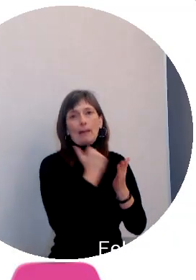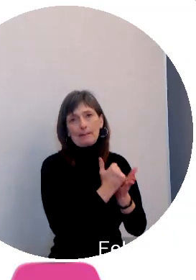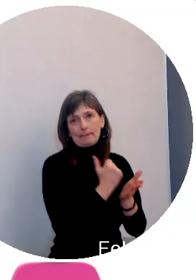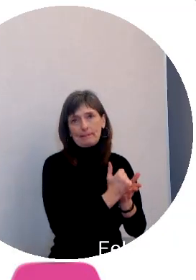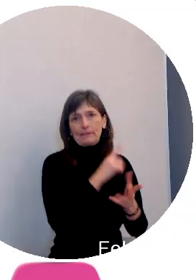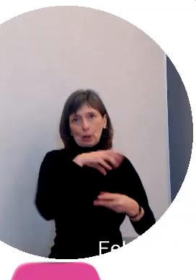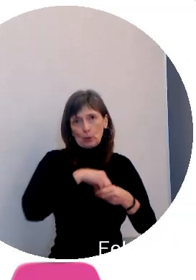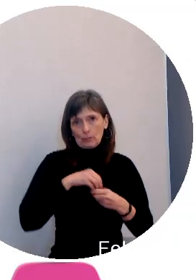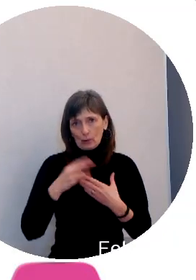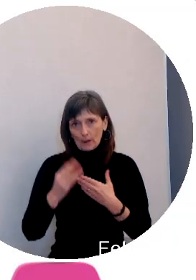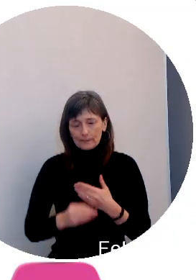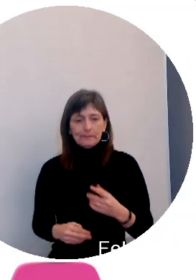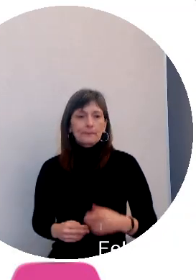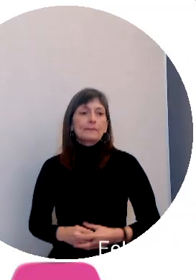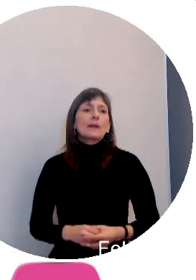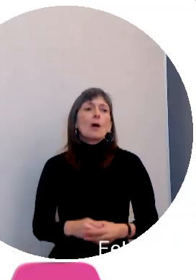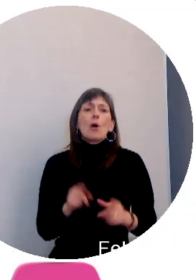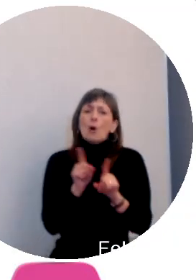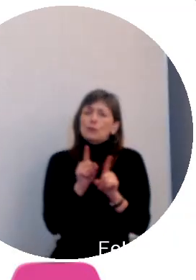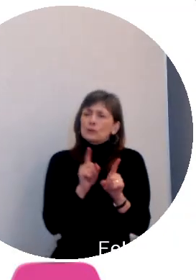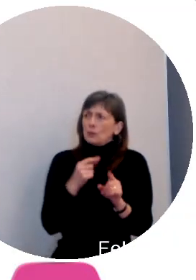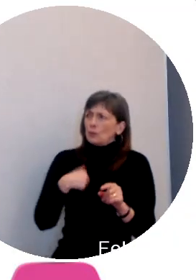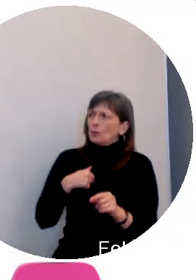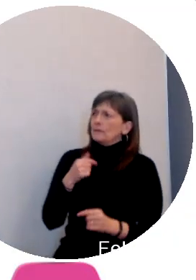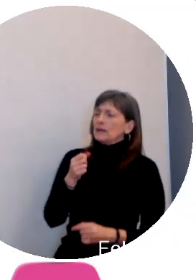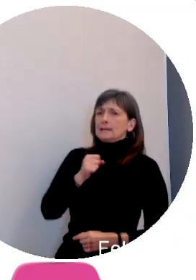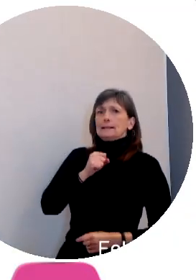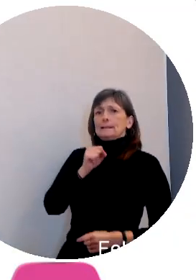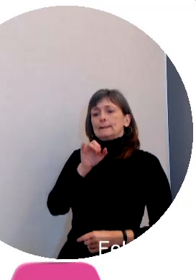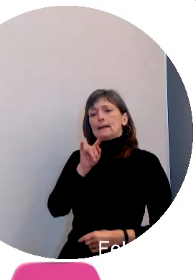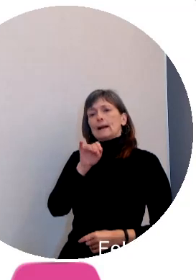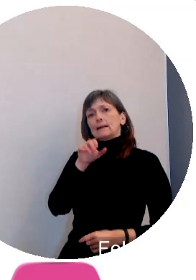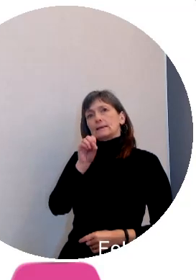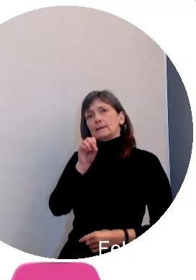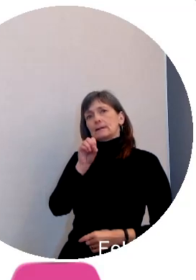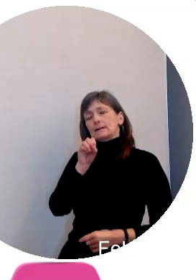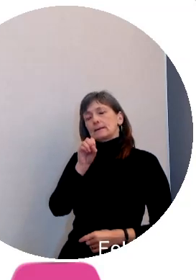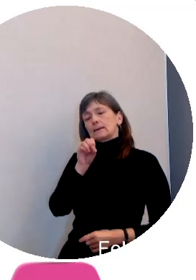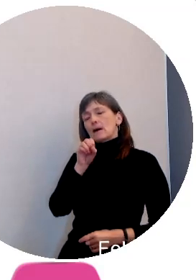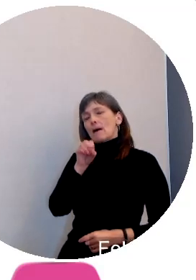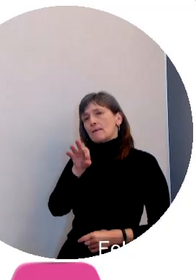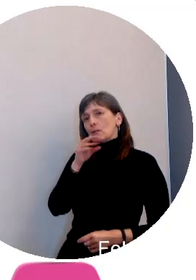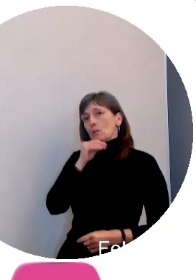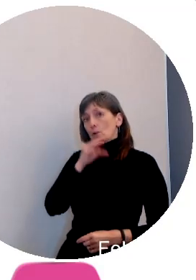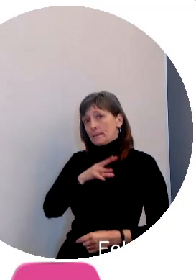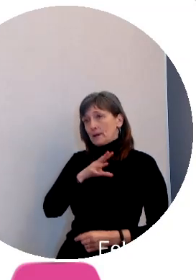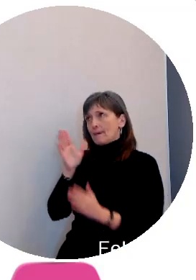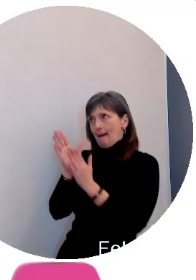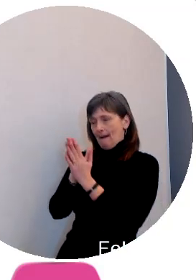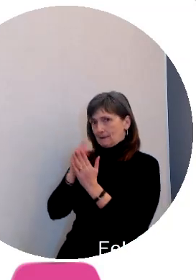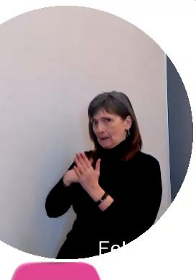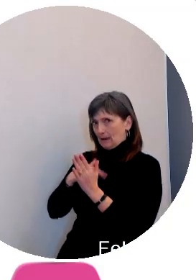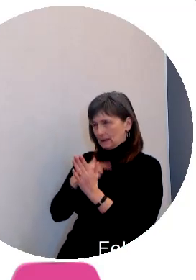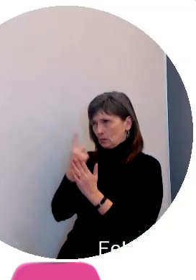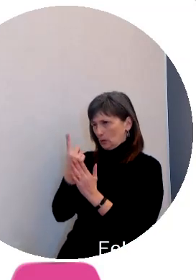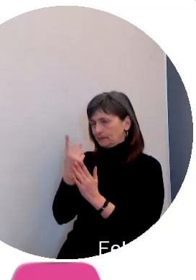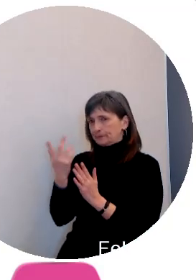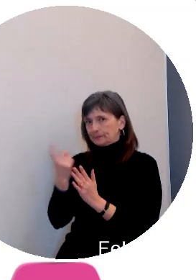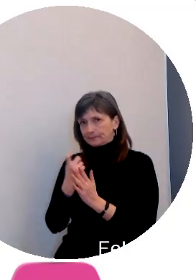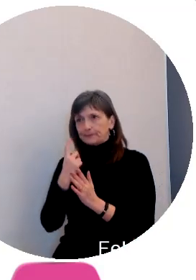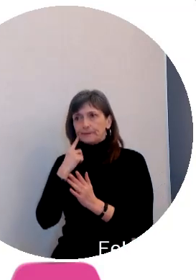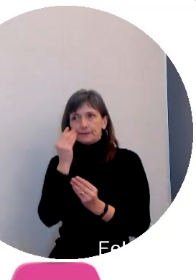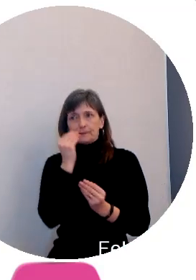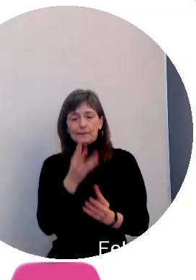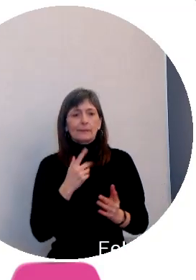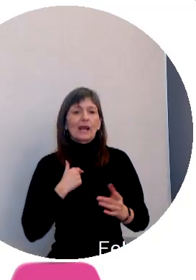I should also update you, we had a request by the Status of Women regarding, and they were all